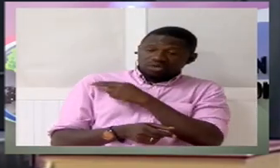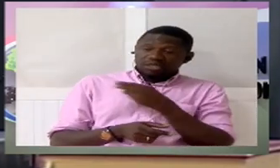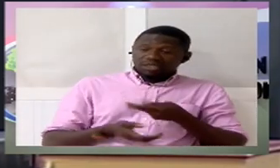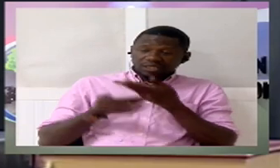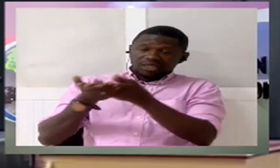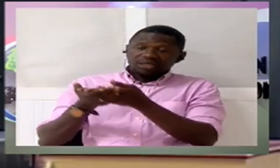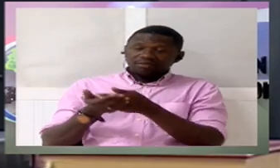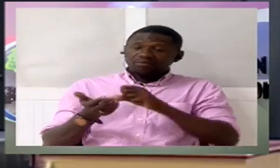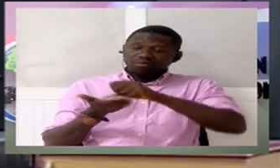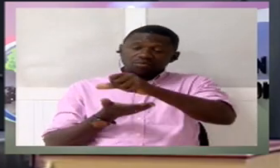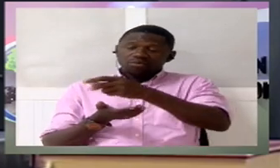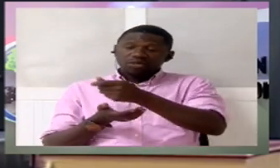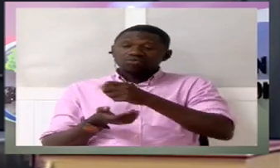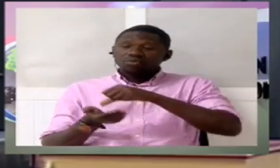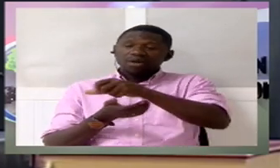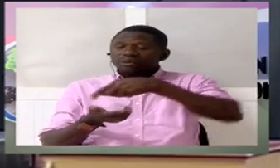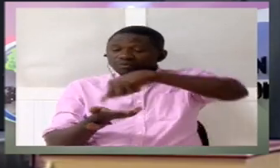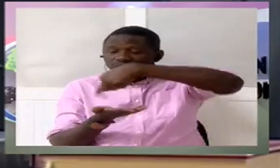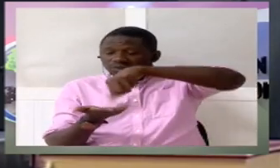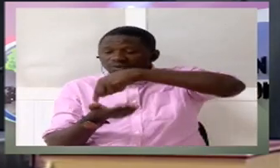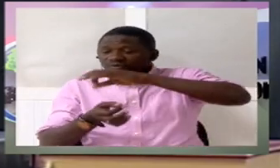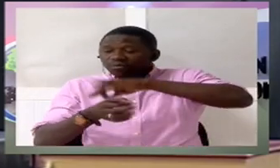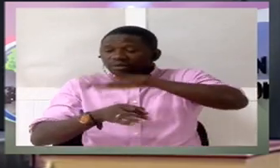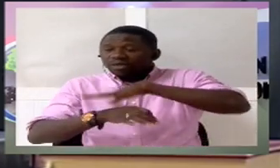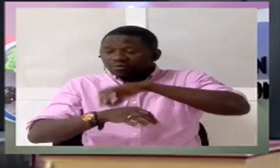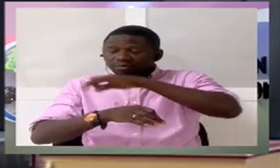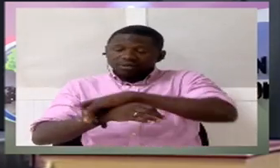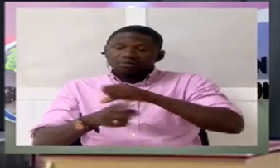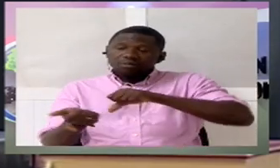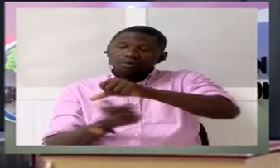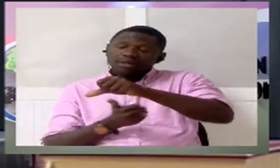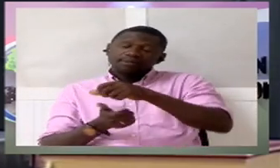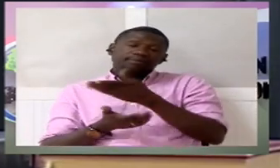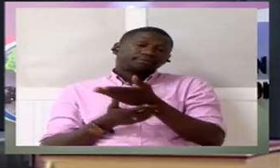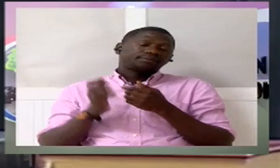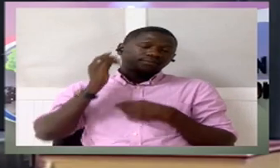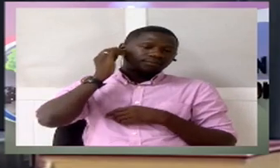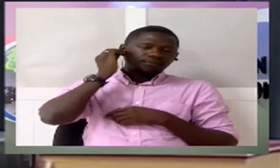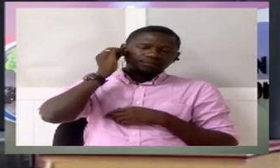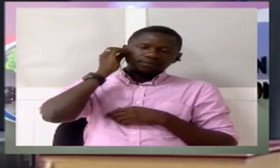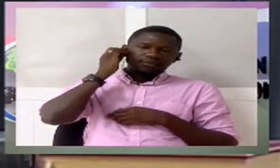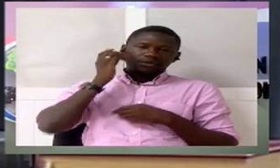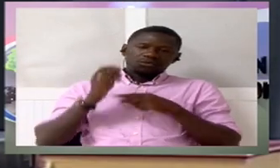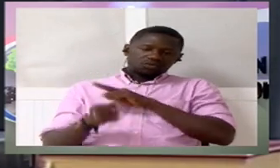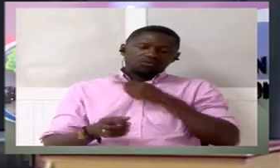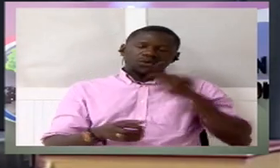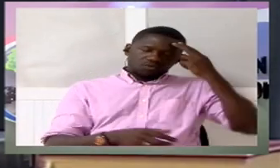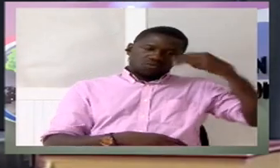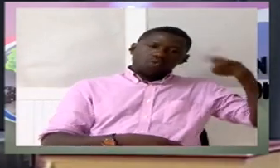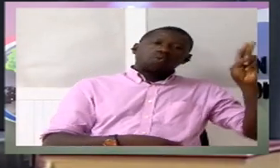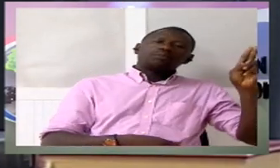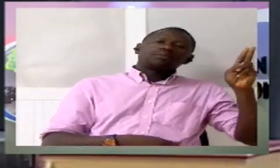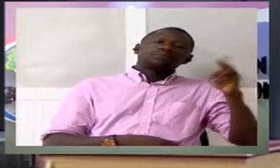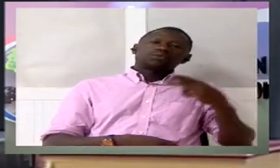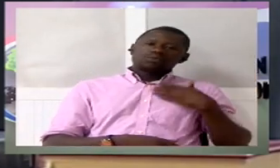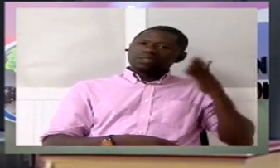Prison officer. His younger brother gave money to the prison officers for them to buy mosquito repellents. And we went home.